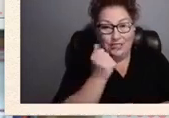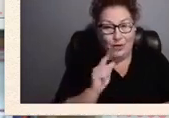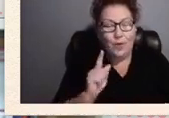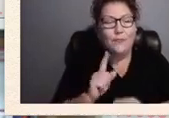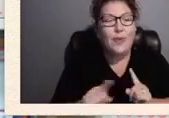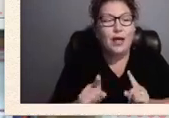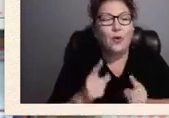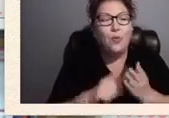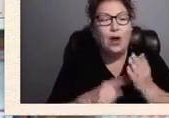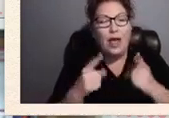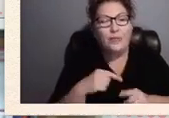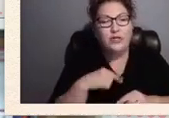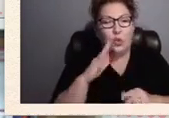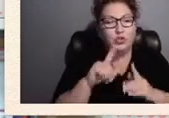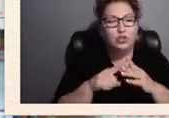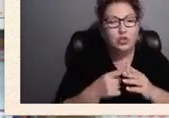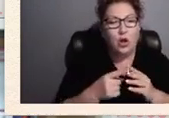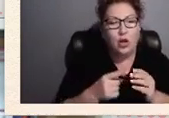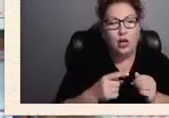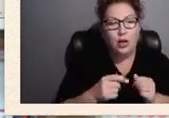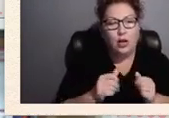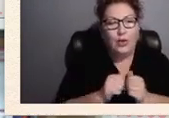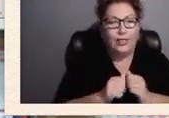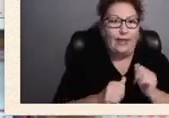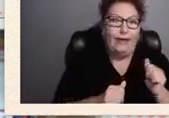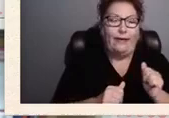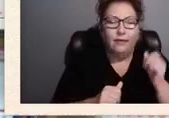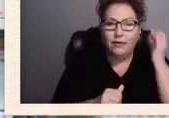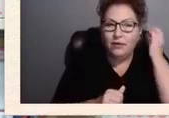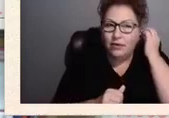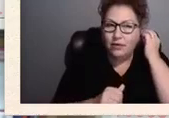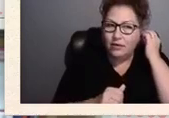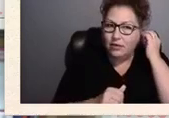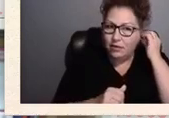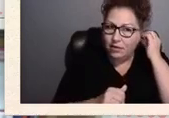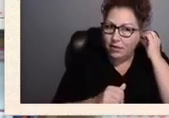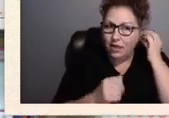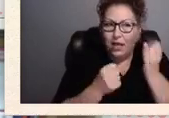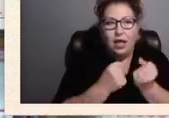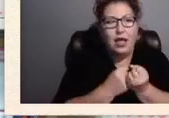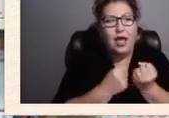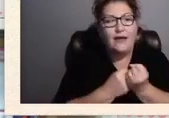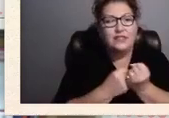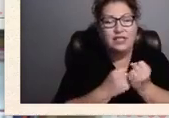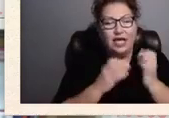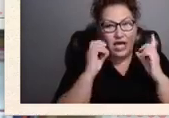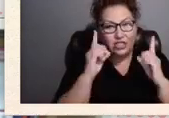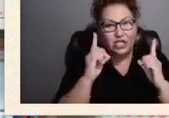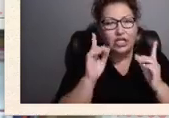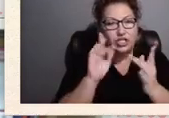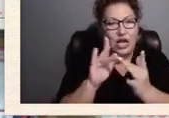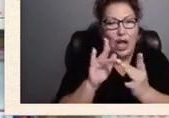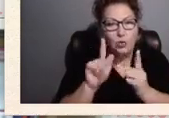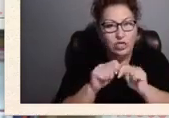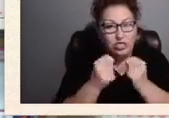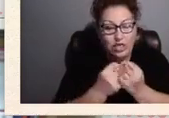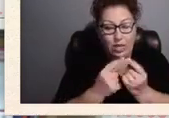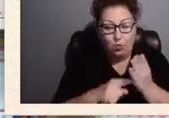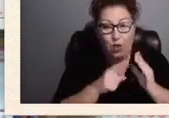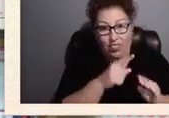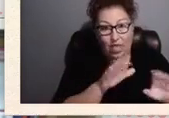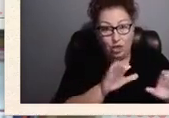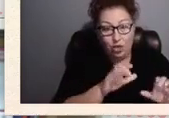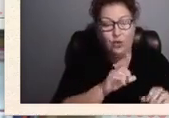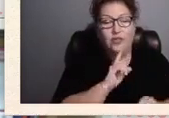I'll start with AEO, since they start with A. That's the Advocacy Education Outreach Team. So what they do is they actually